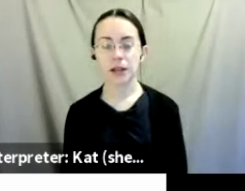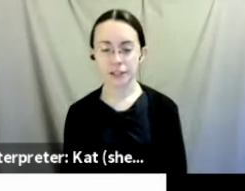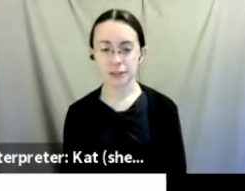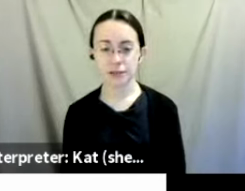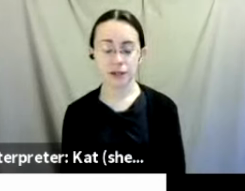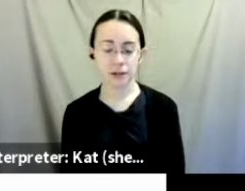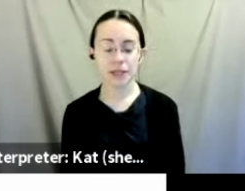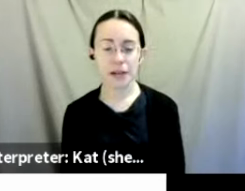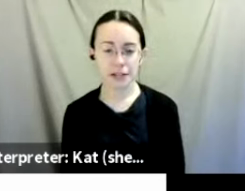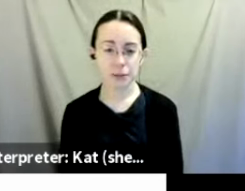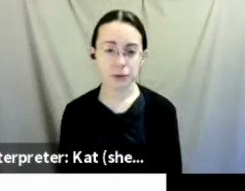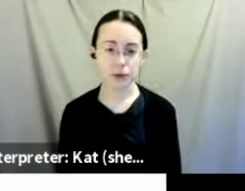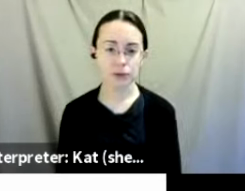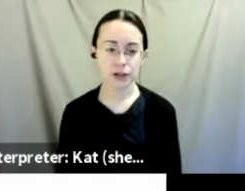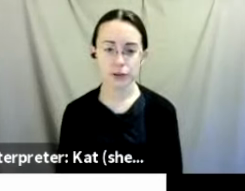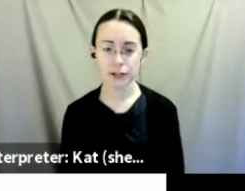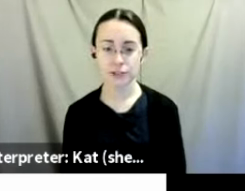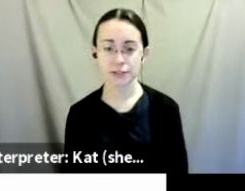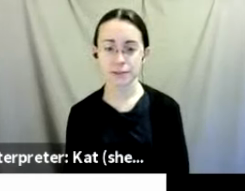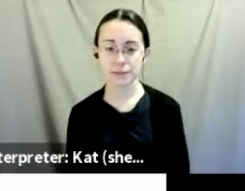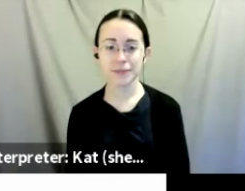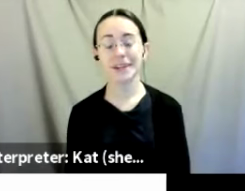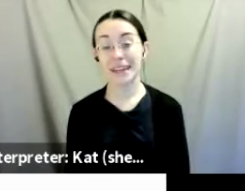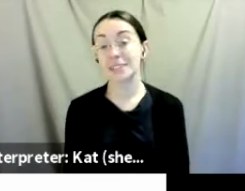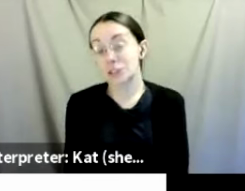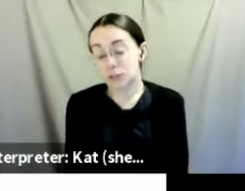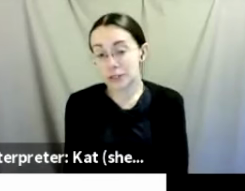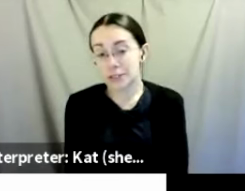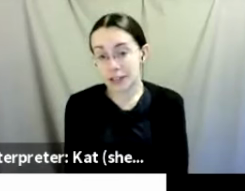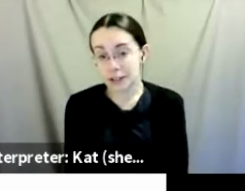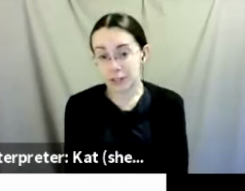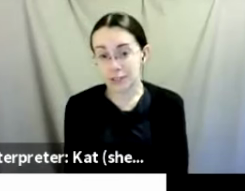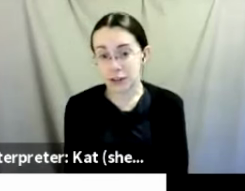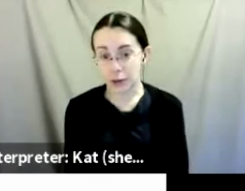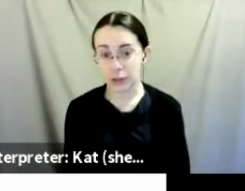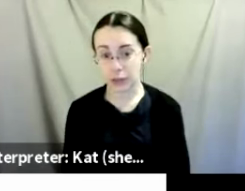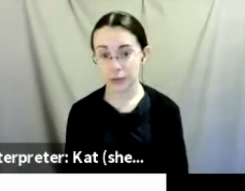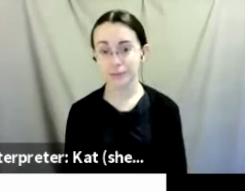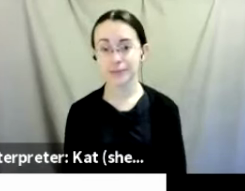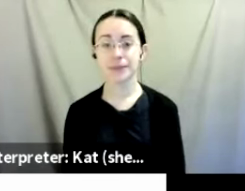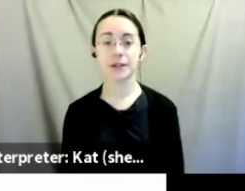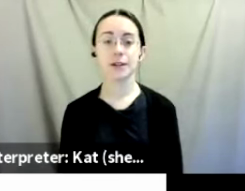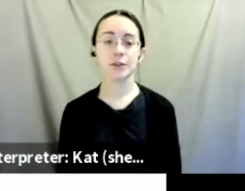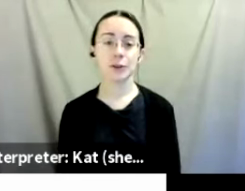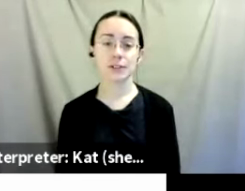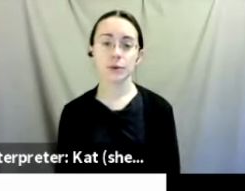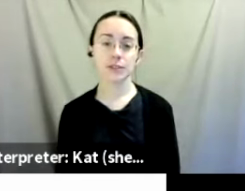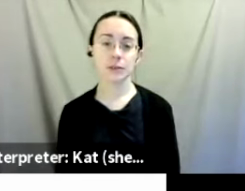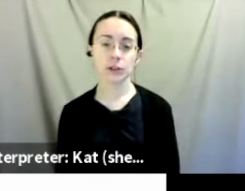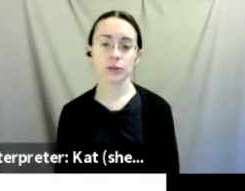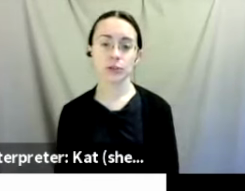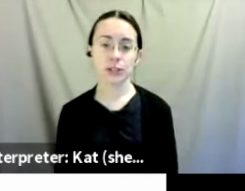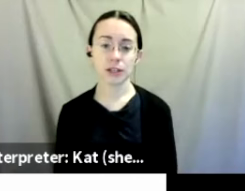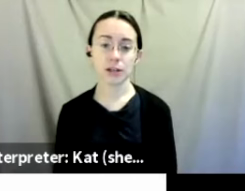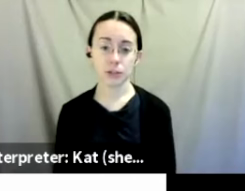literacy impacts people who use the healthcare system. And of course, that affects their health. For example, when